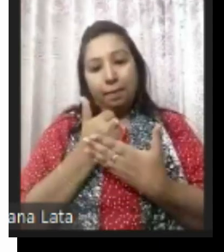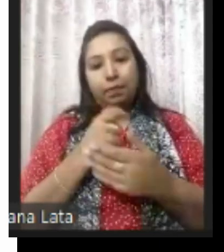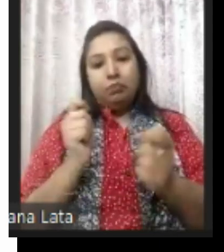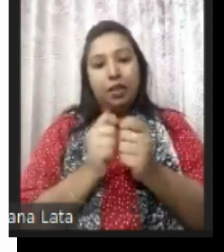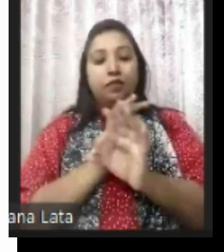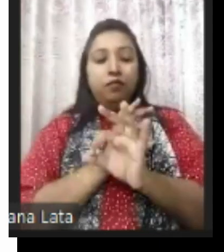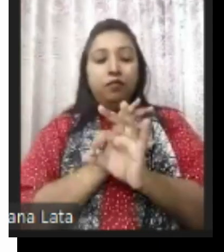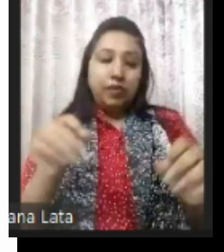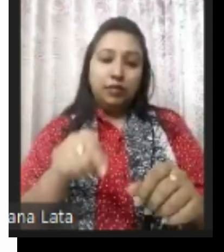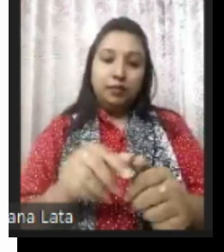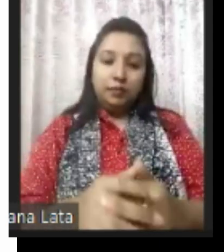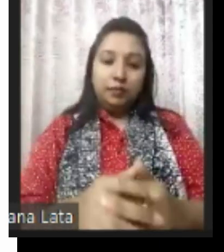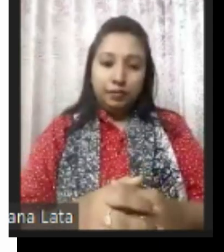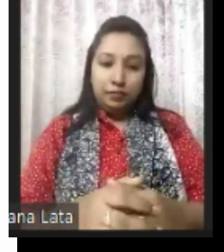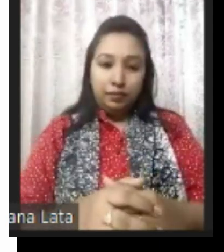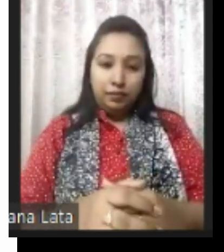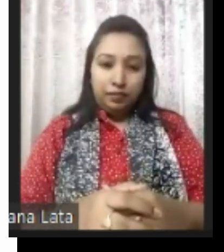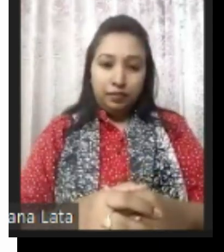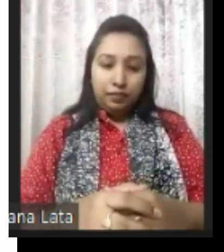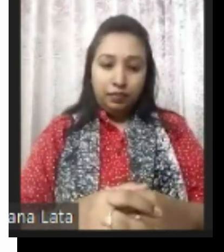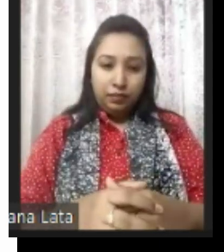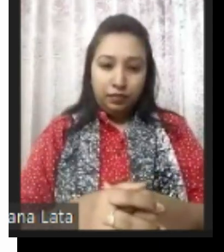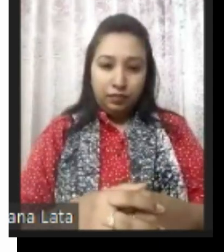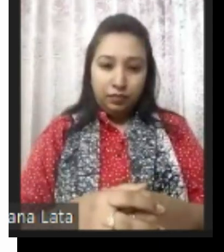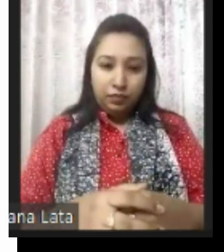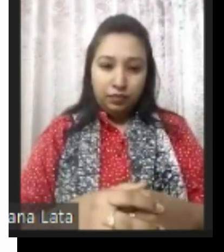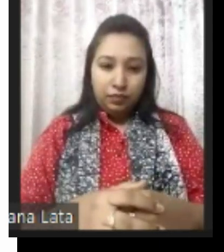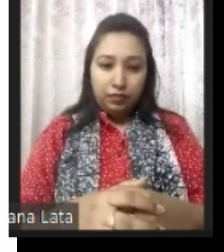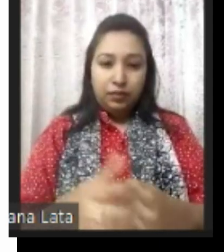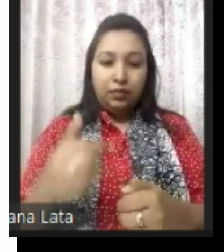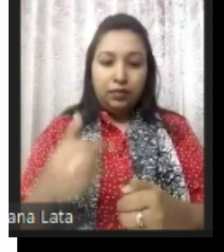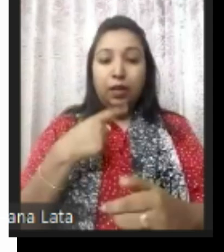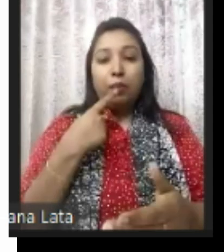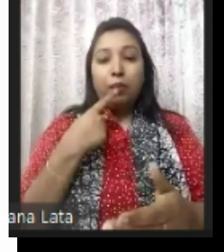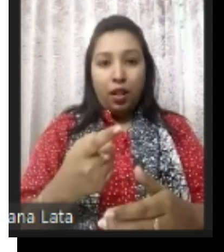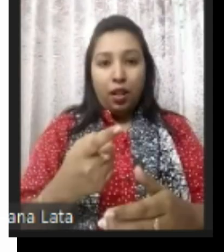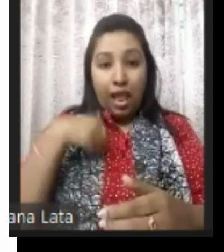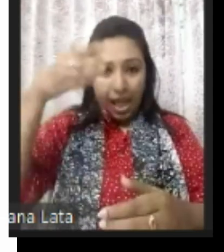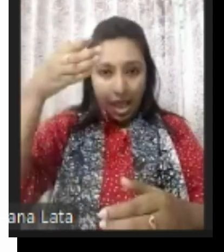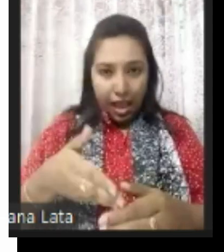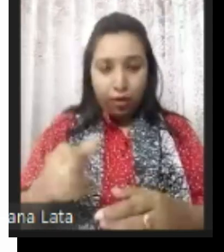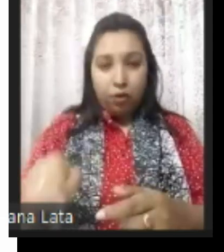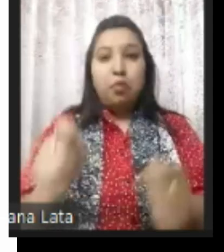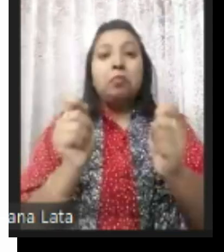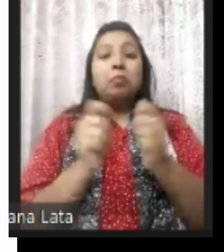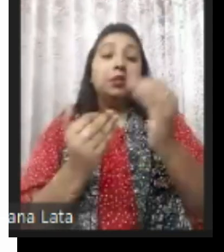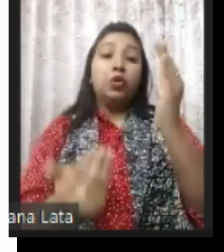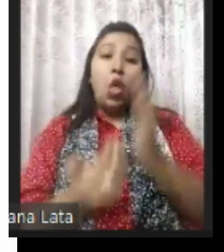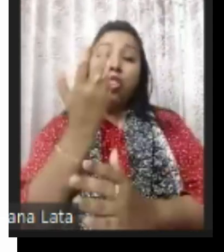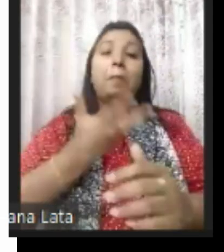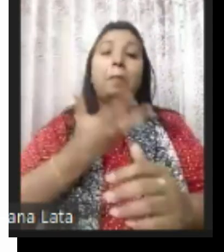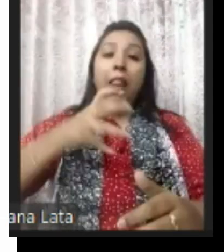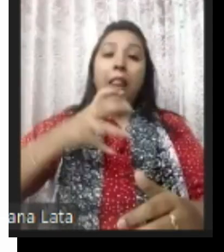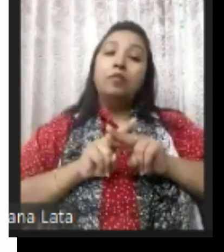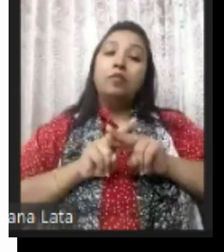and accessible. Thank you very much. I can say Digital Bangladesh is now we are making it inclusive, but a